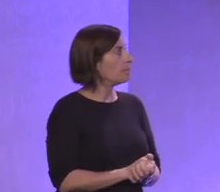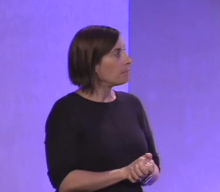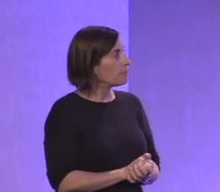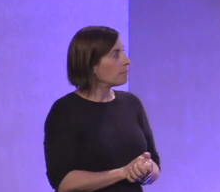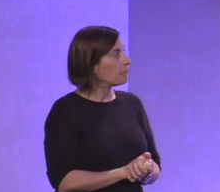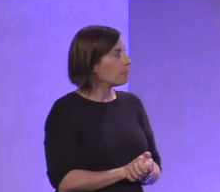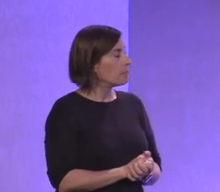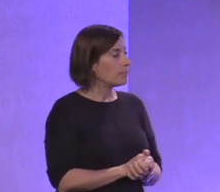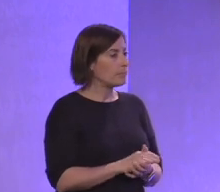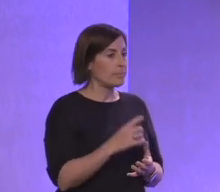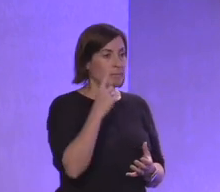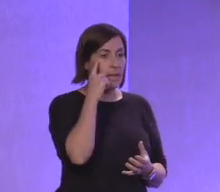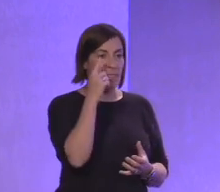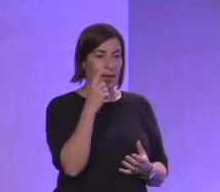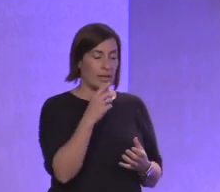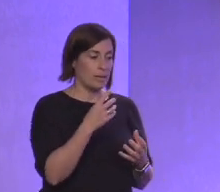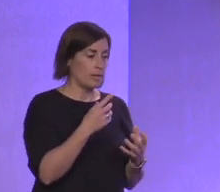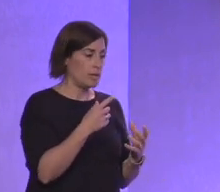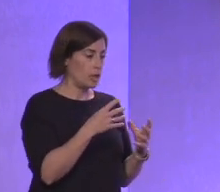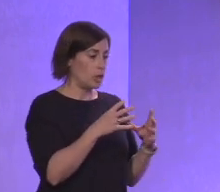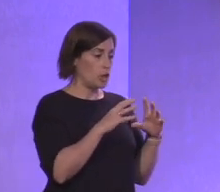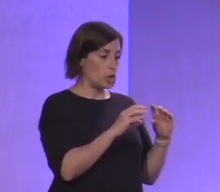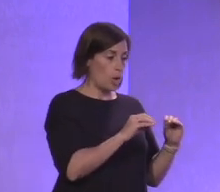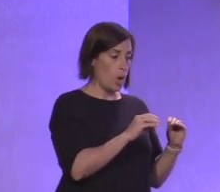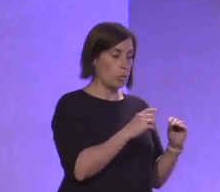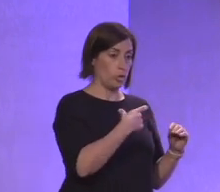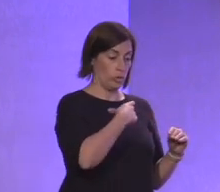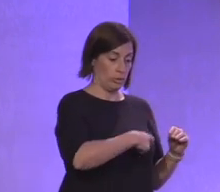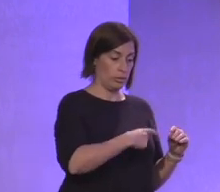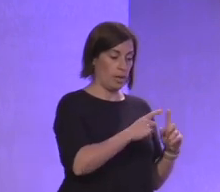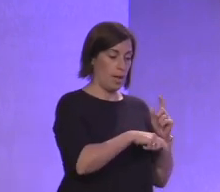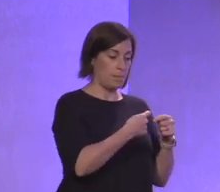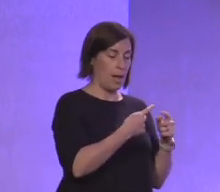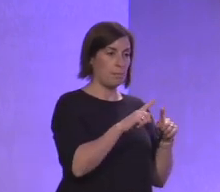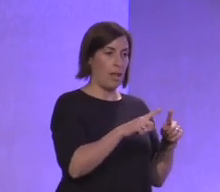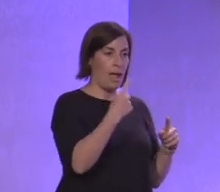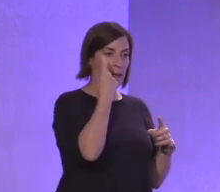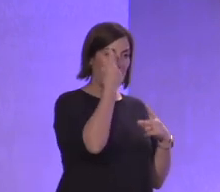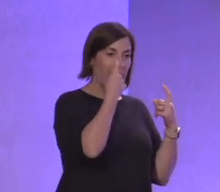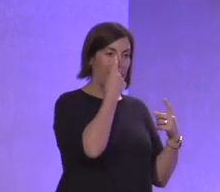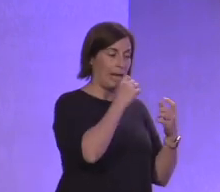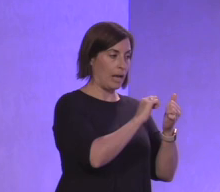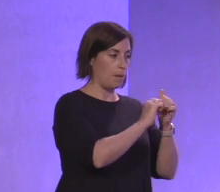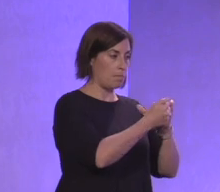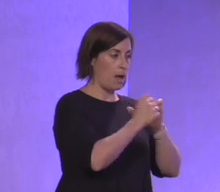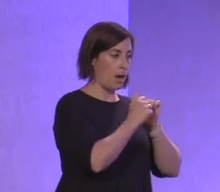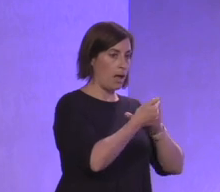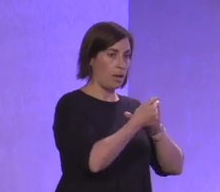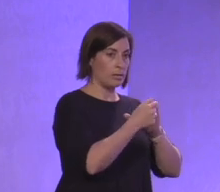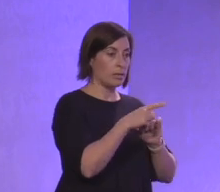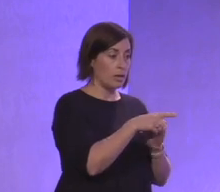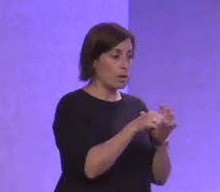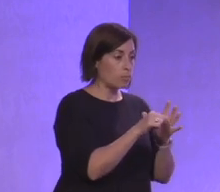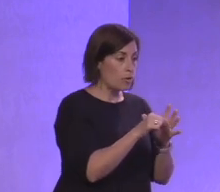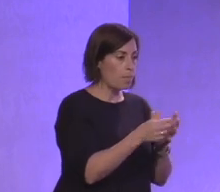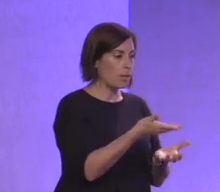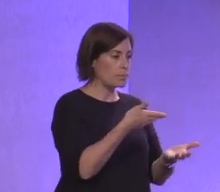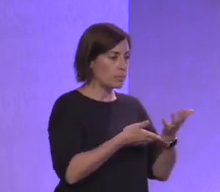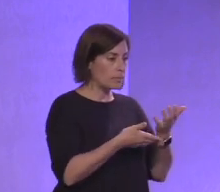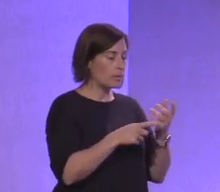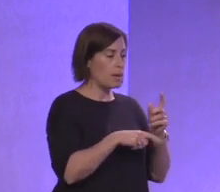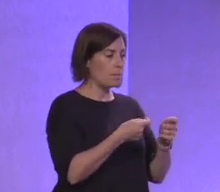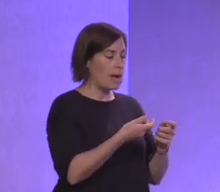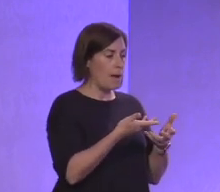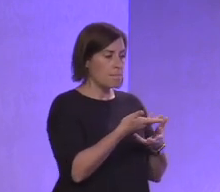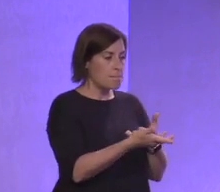of the role of a coach as that of a thinking partner. So someone who's going to help you work through your own problems and come to your own solutions about